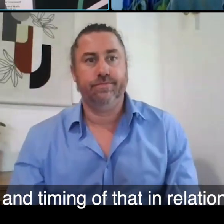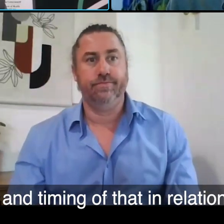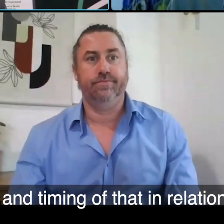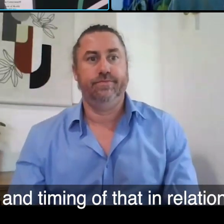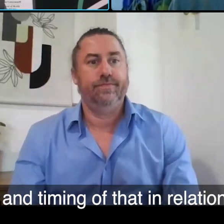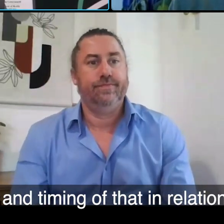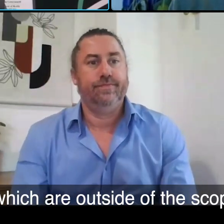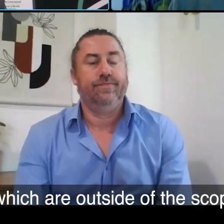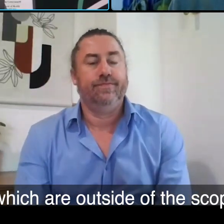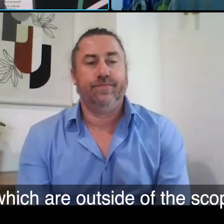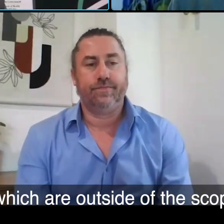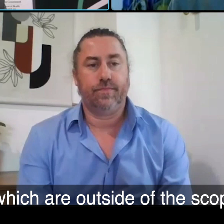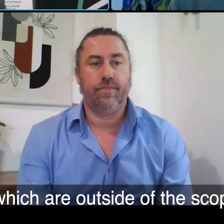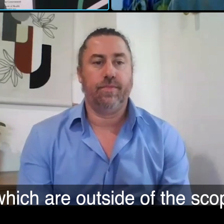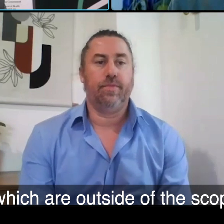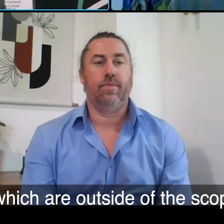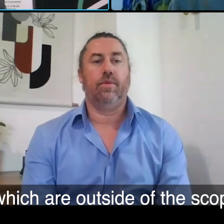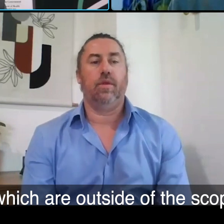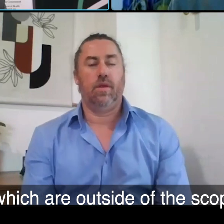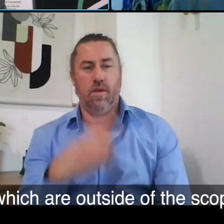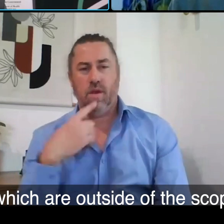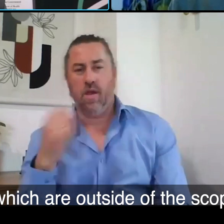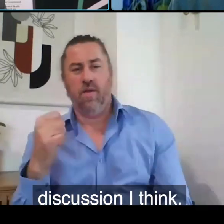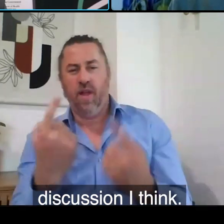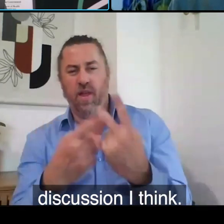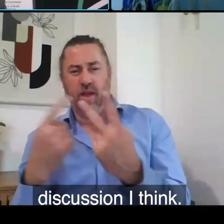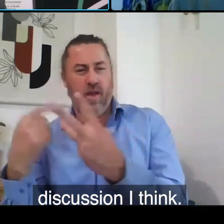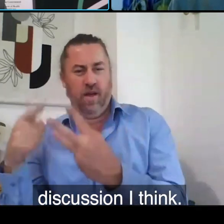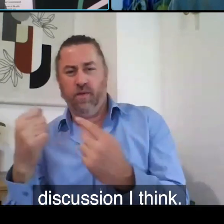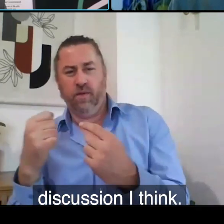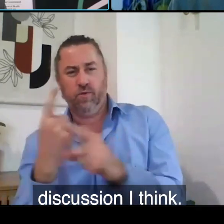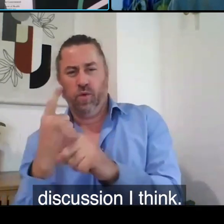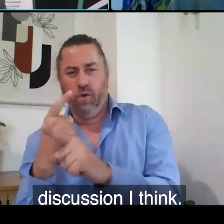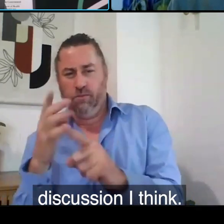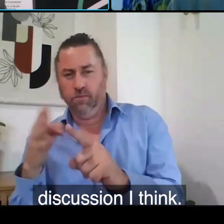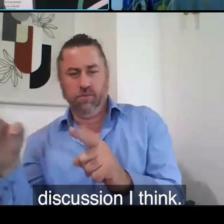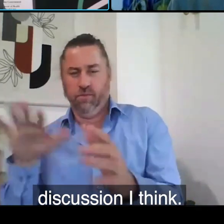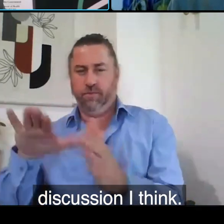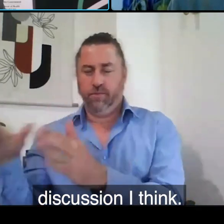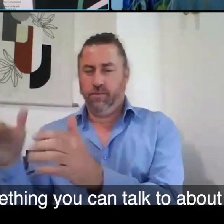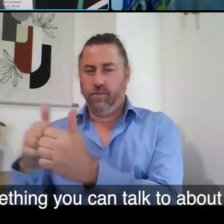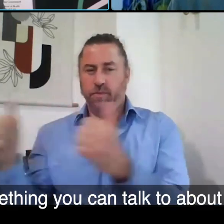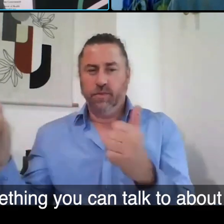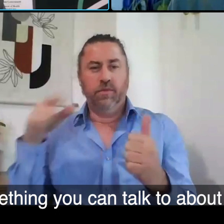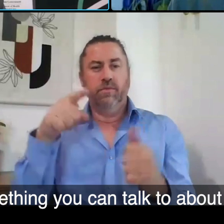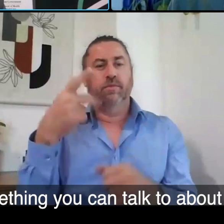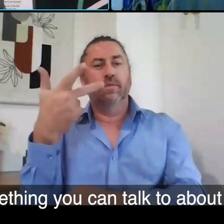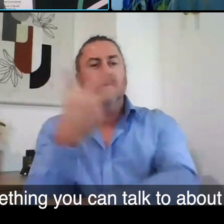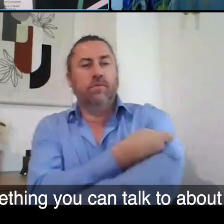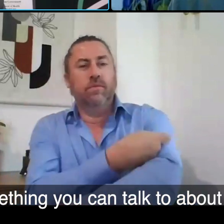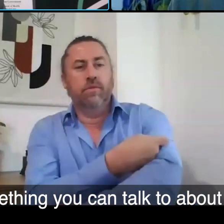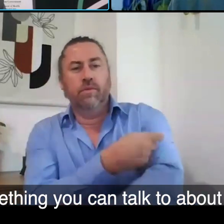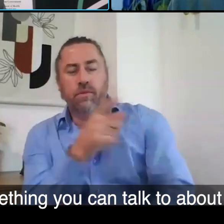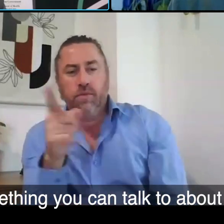in relation to other matters which are outside of the scope of this discussion, I think. I don't know, is that something